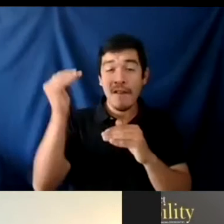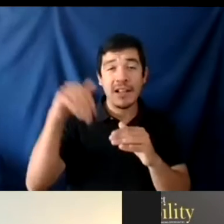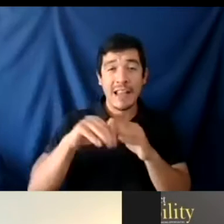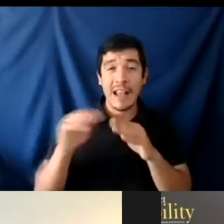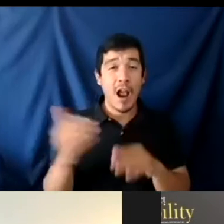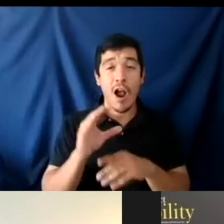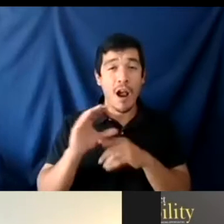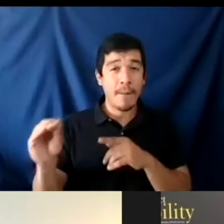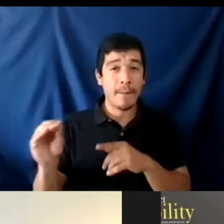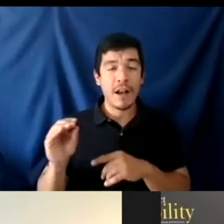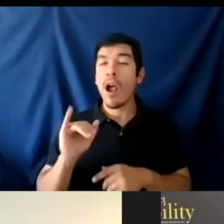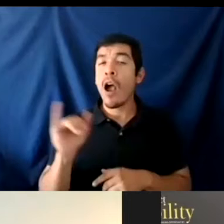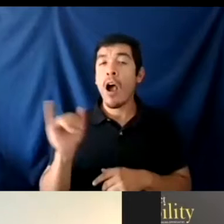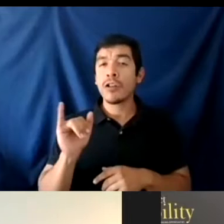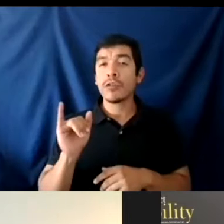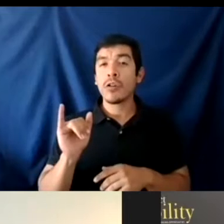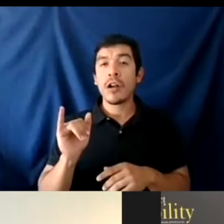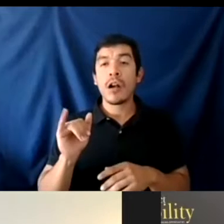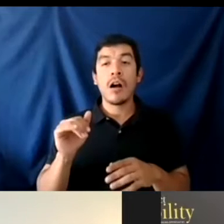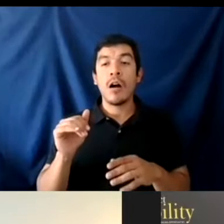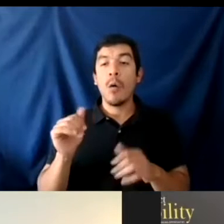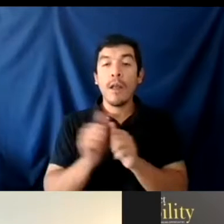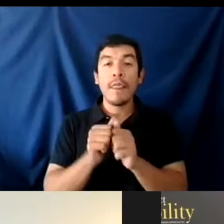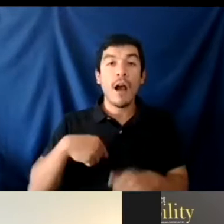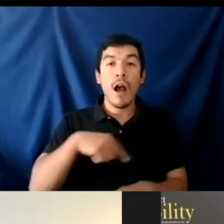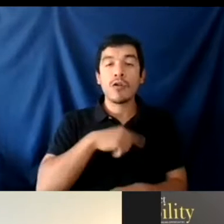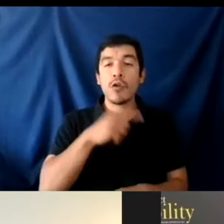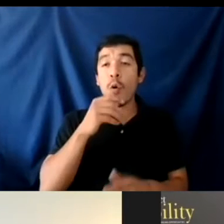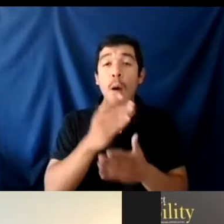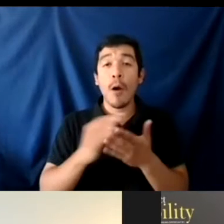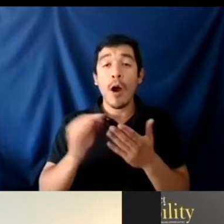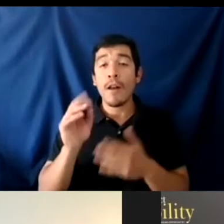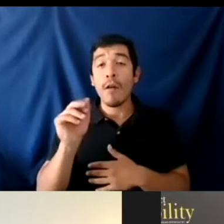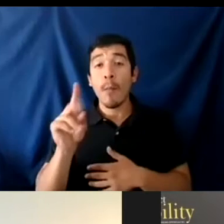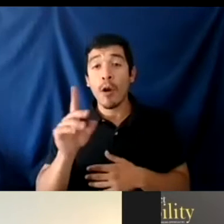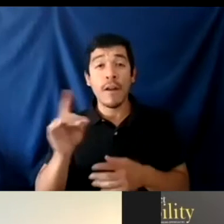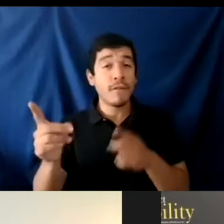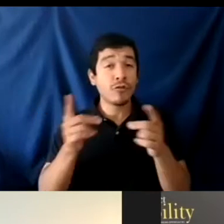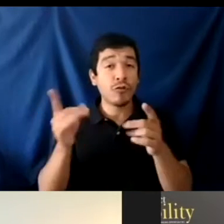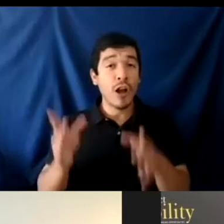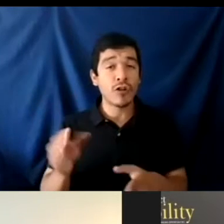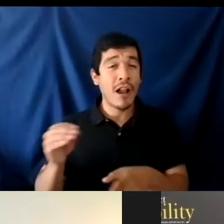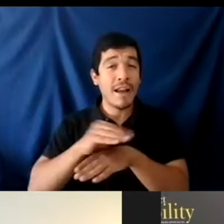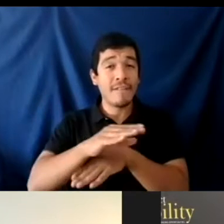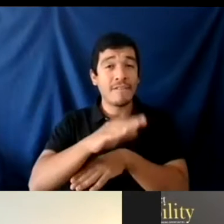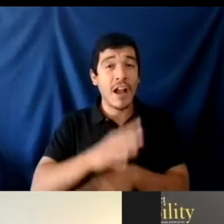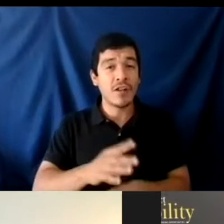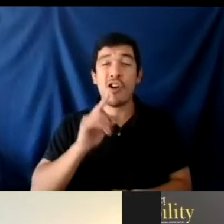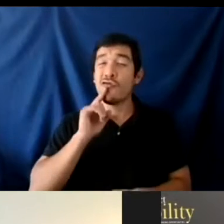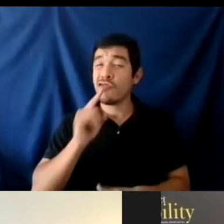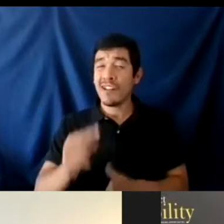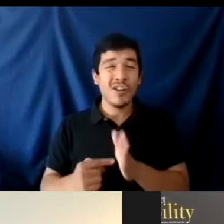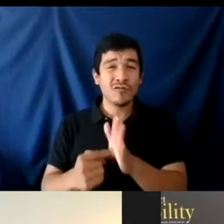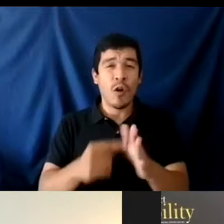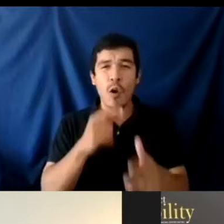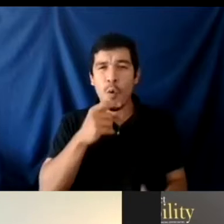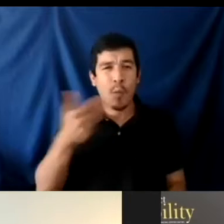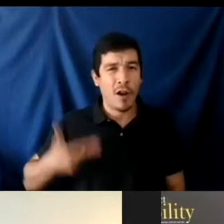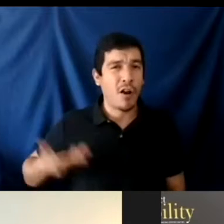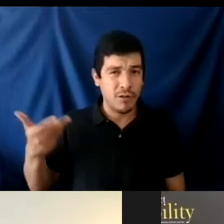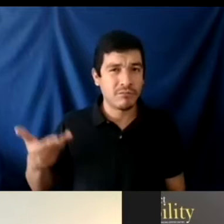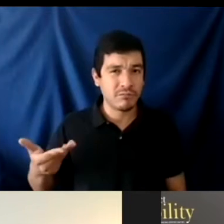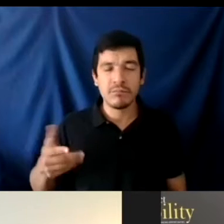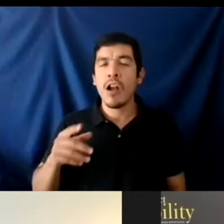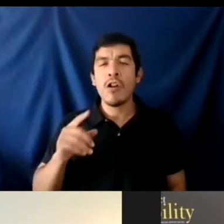as well as among those of us who are part of the board of directors and board of advisors, it's literally reflected in who we are. So in other words,